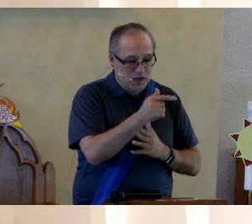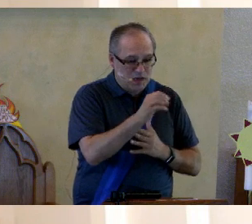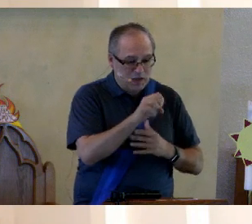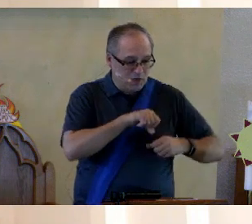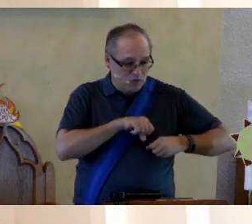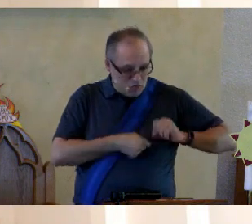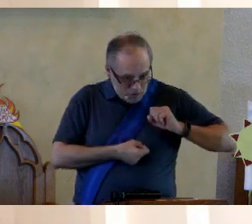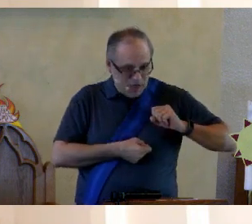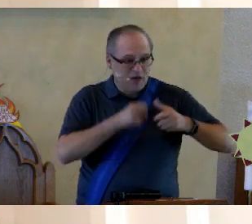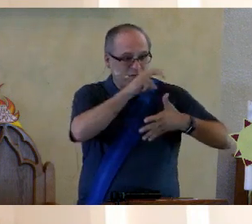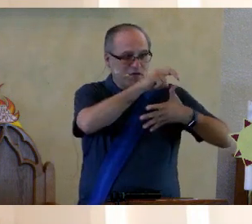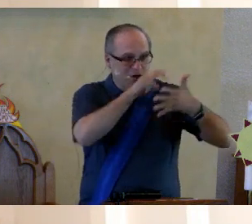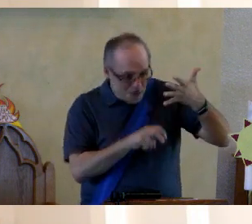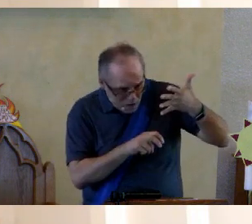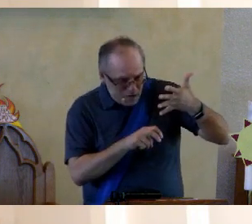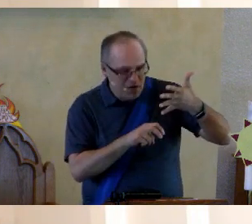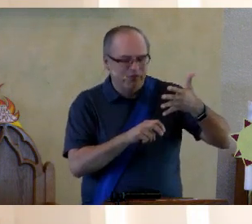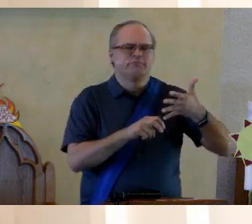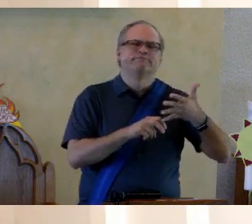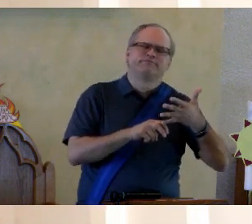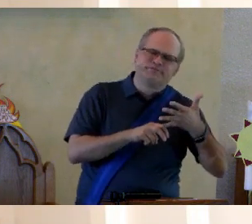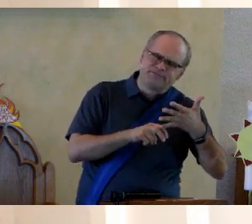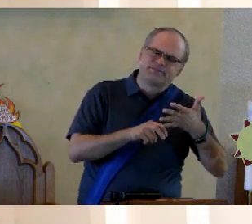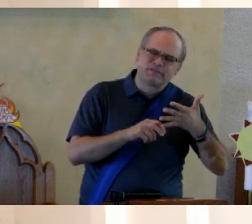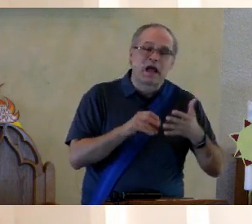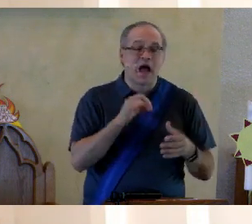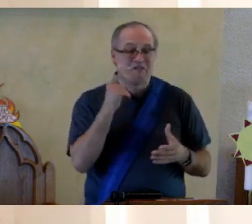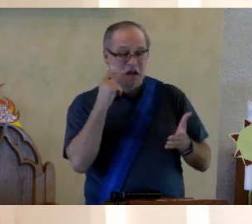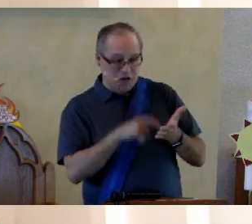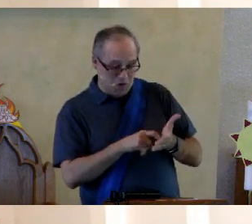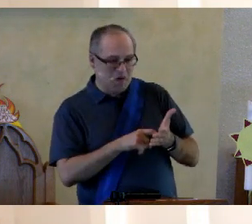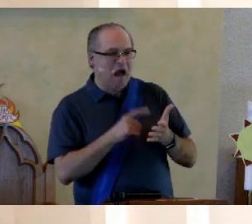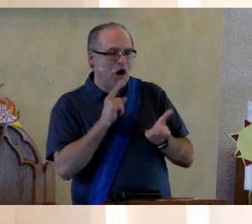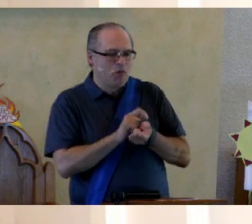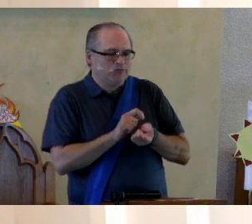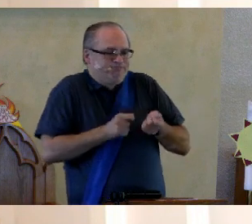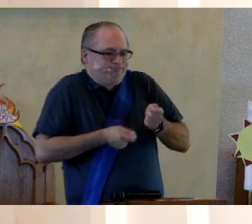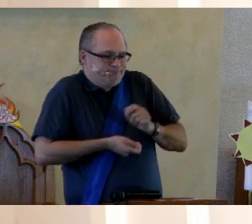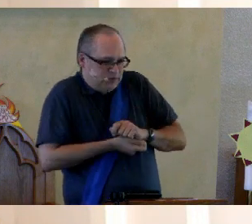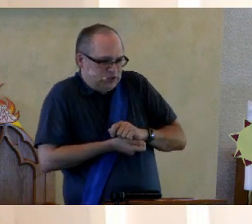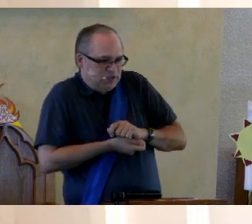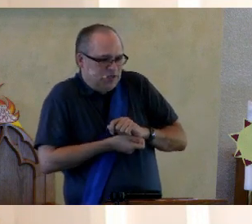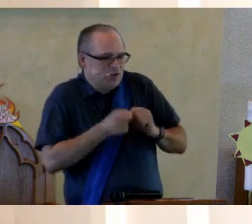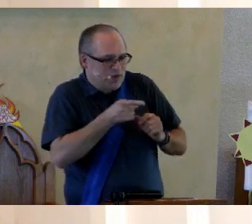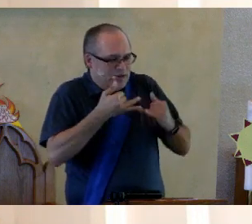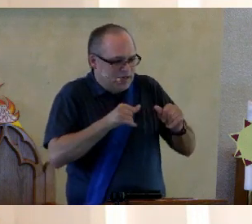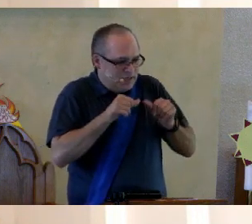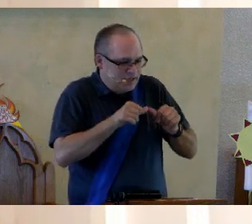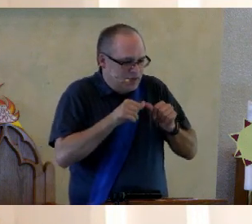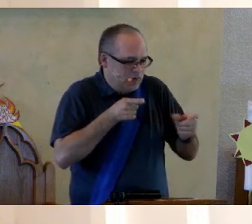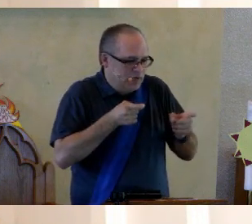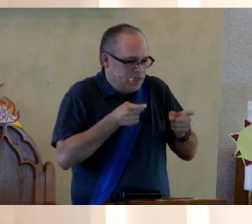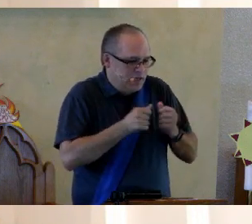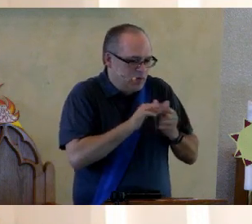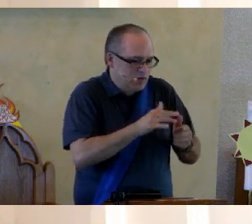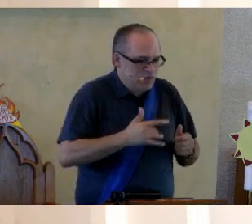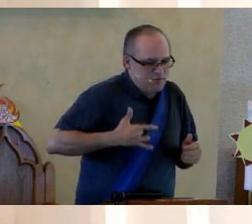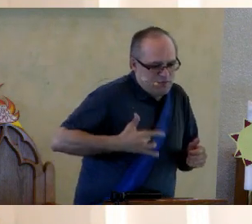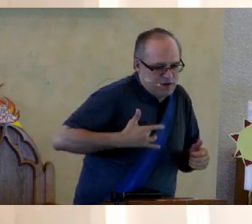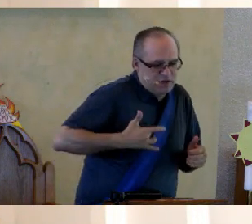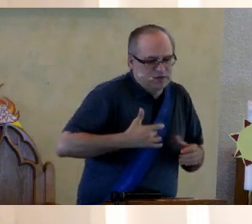the session afloat, I will often reframe my approach as they work through their feelings and emotions. For many of